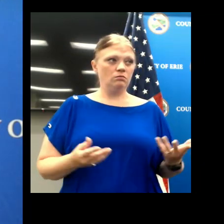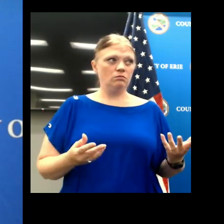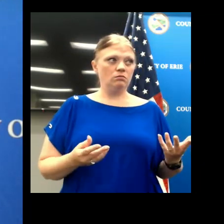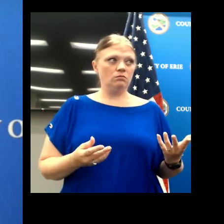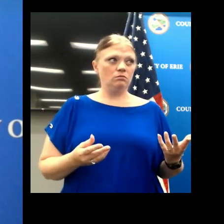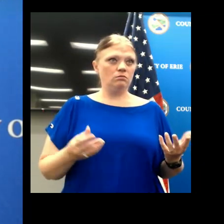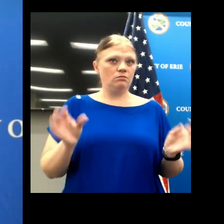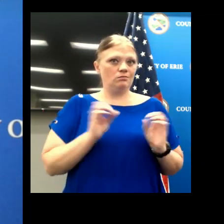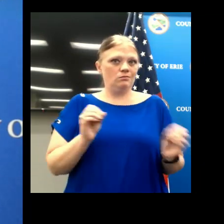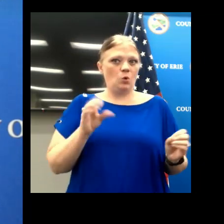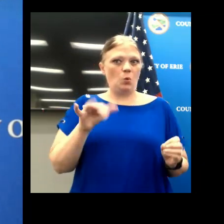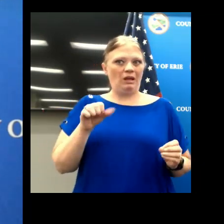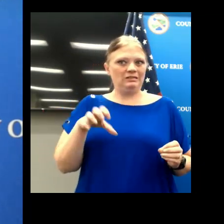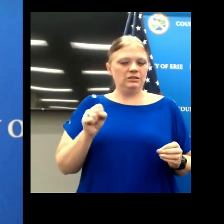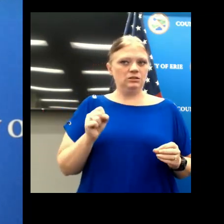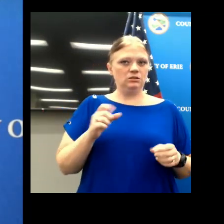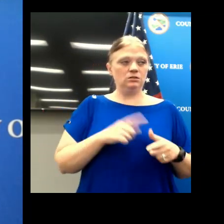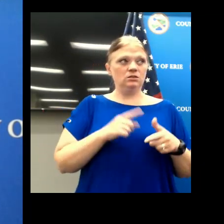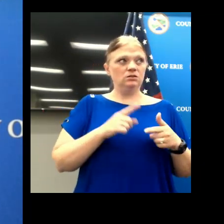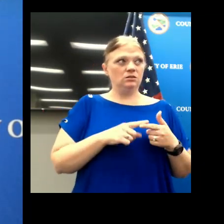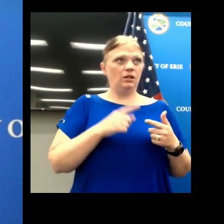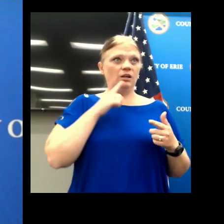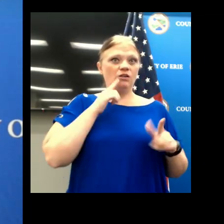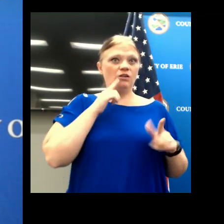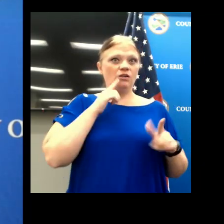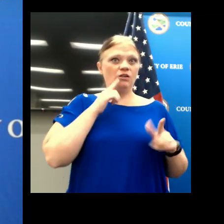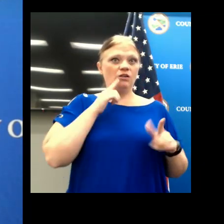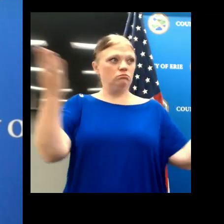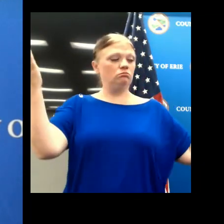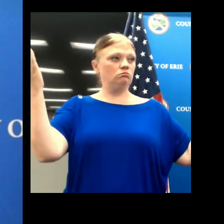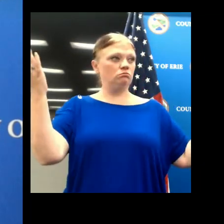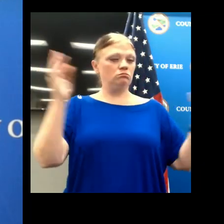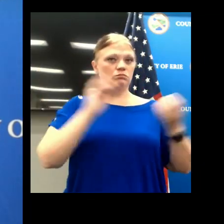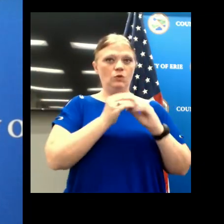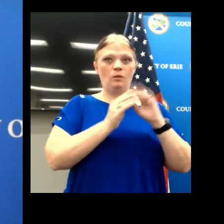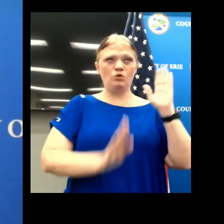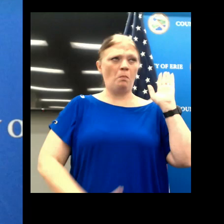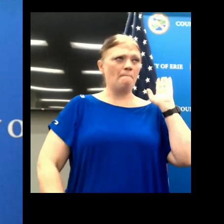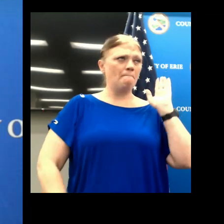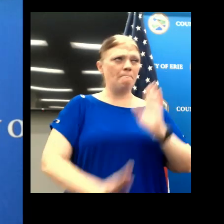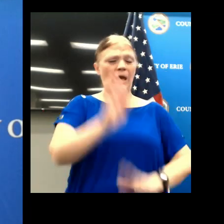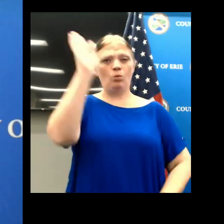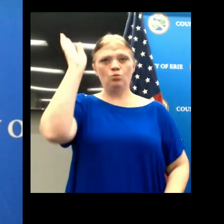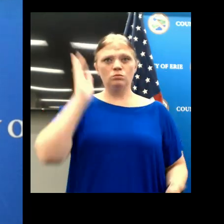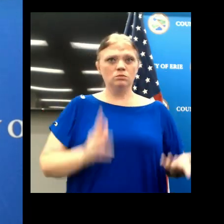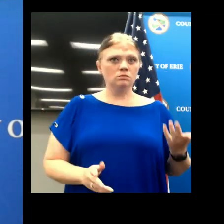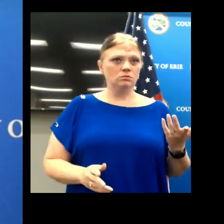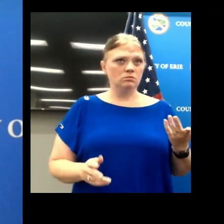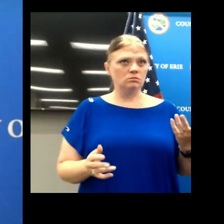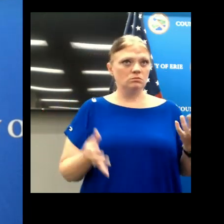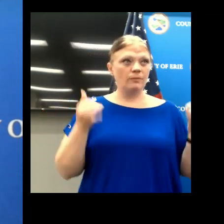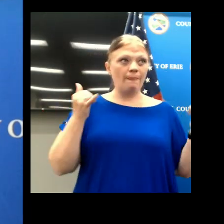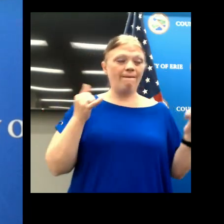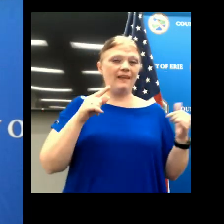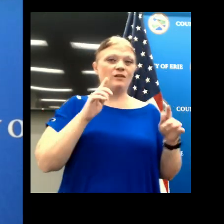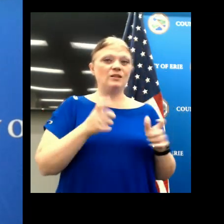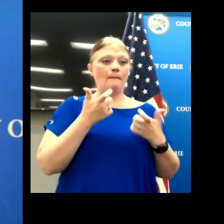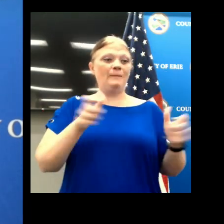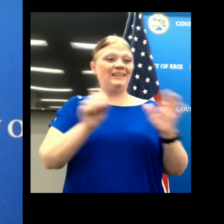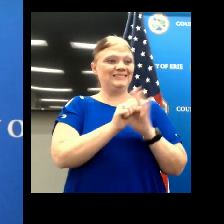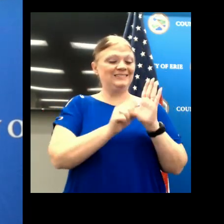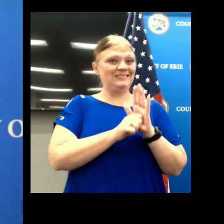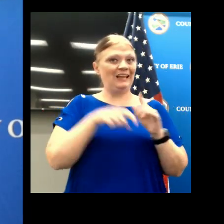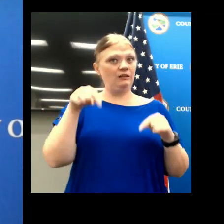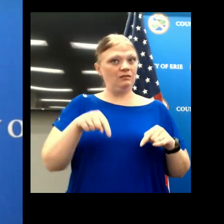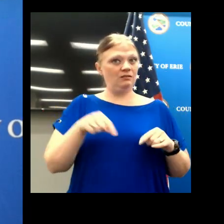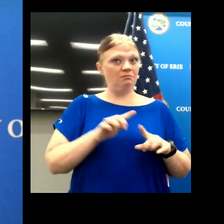cases. Then they did a fairly quick reopening and their numbers shot right through the roof. Now they're the biggest state in the union,